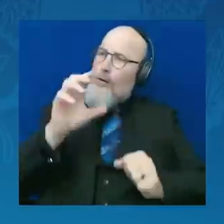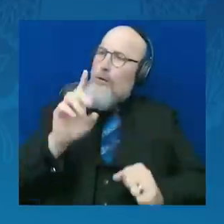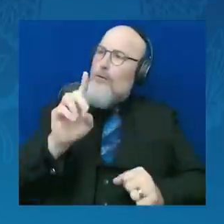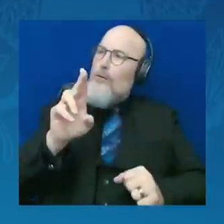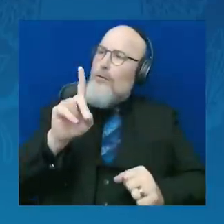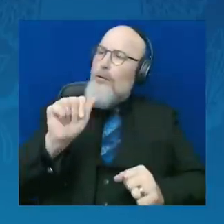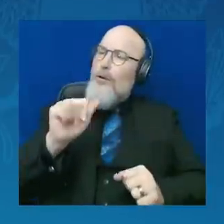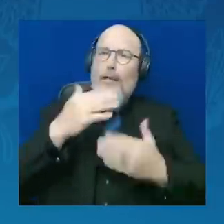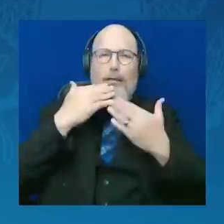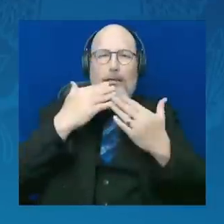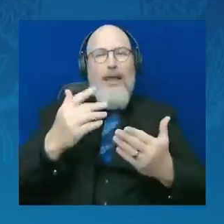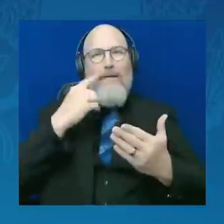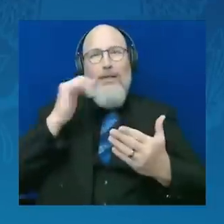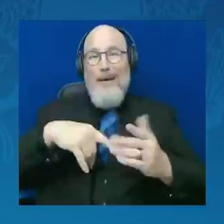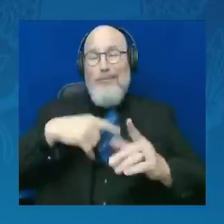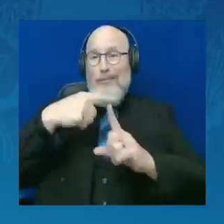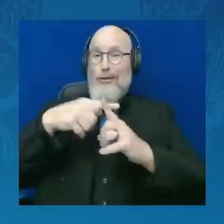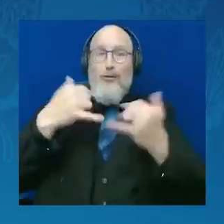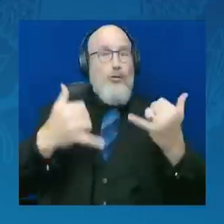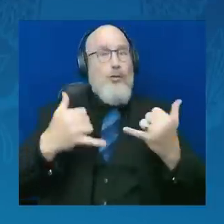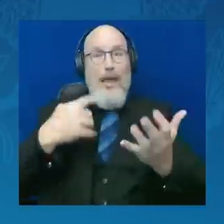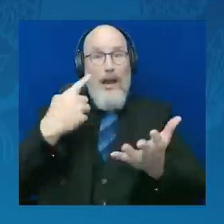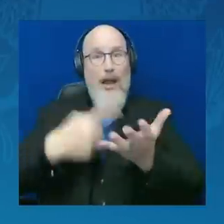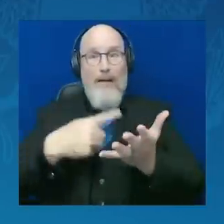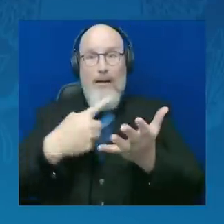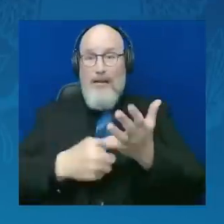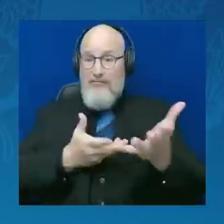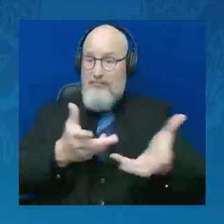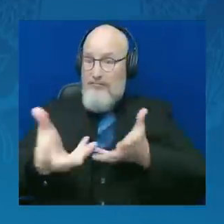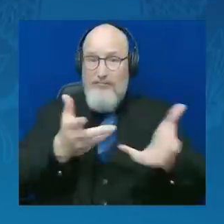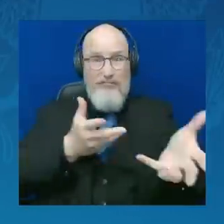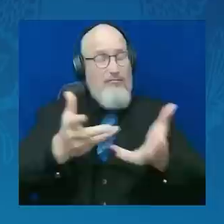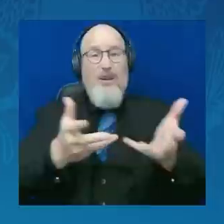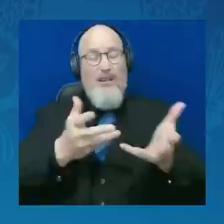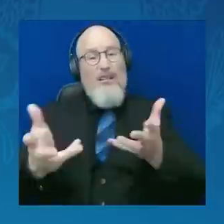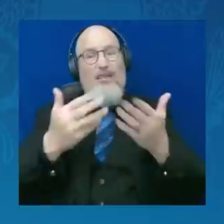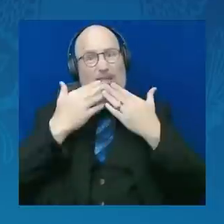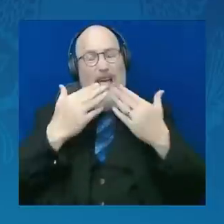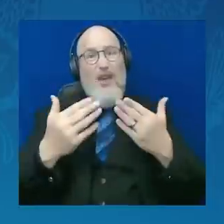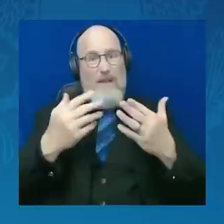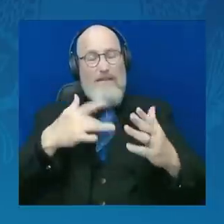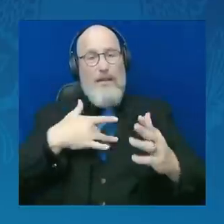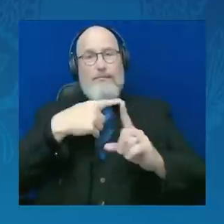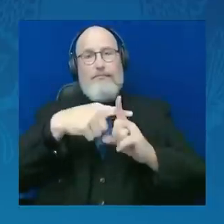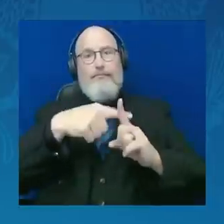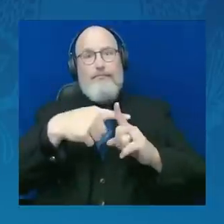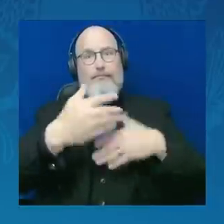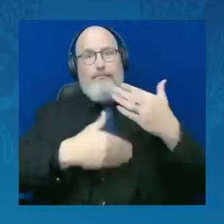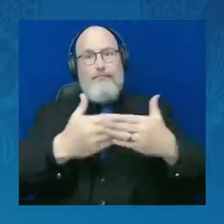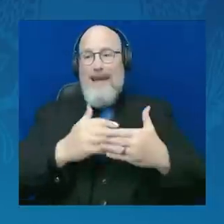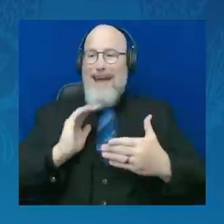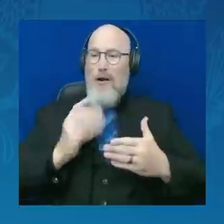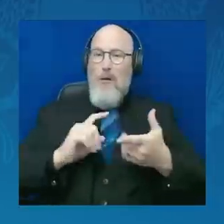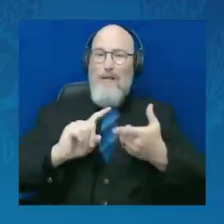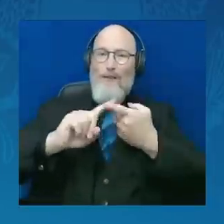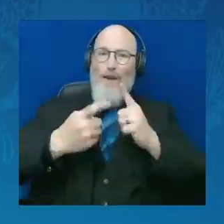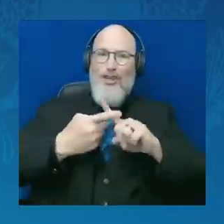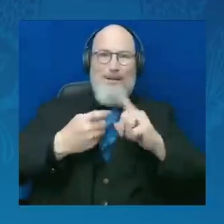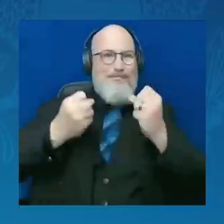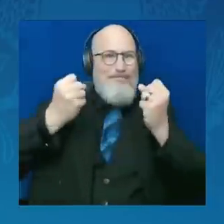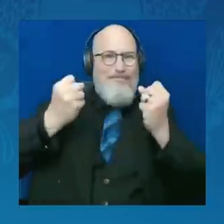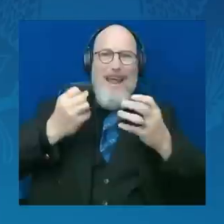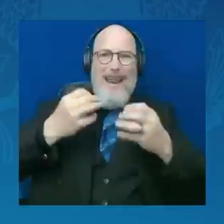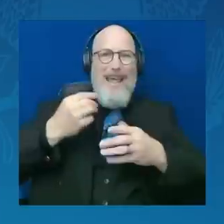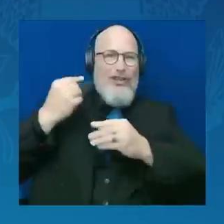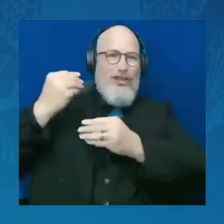our ongoing dialogue and friendship that spans generations. I would like to also speak directly to the Polish